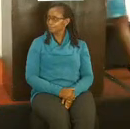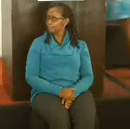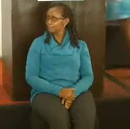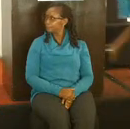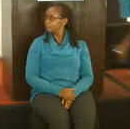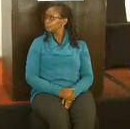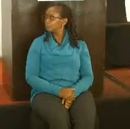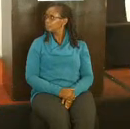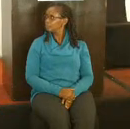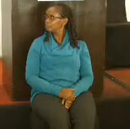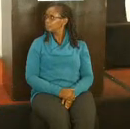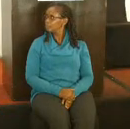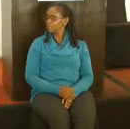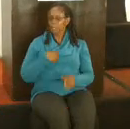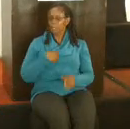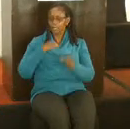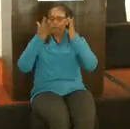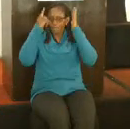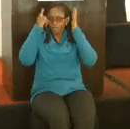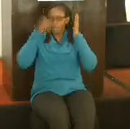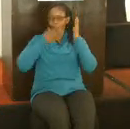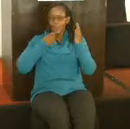on the guitar